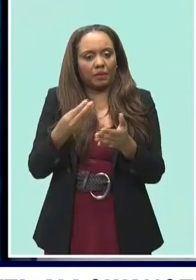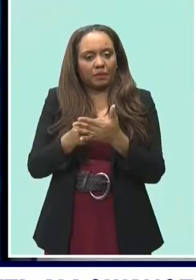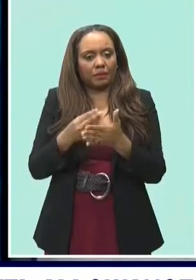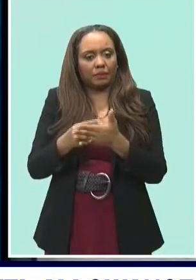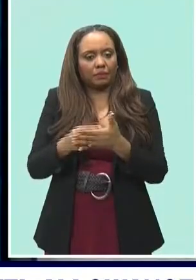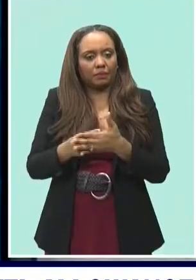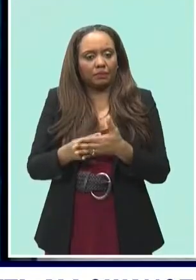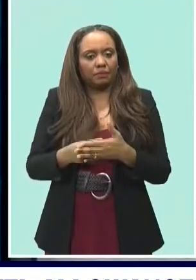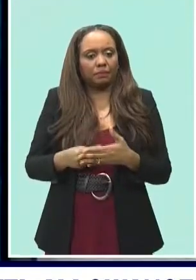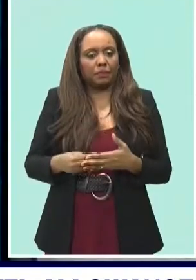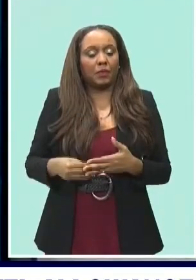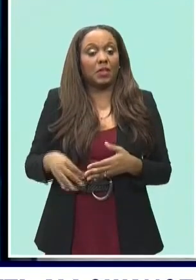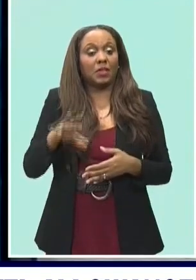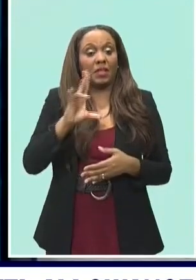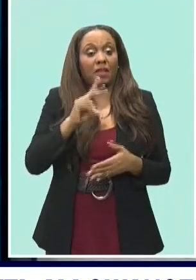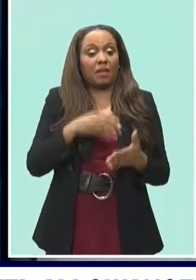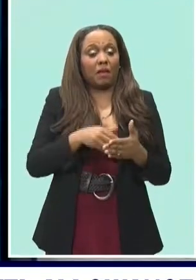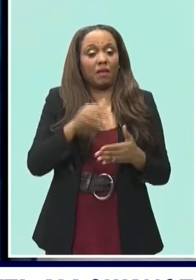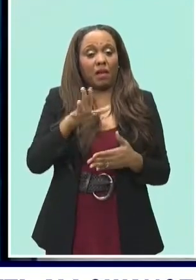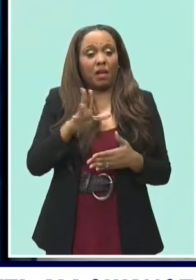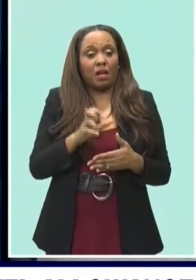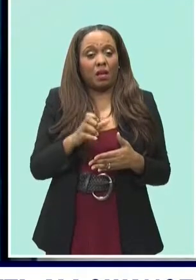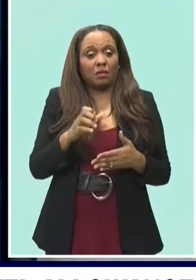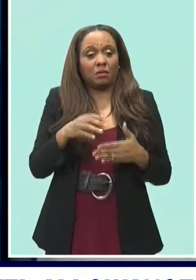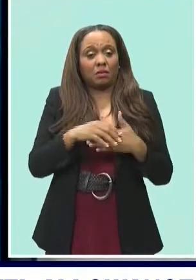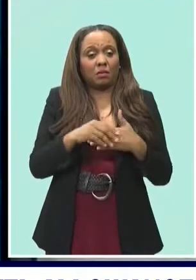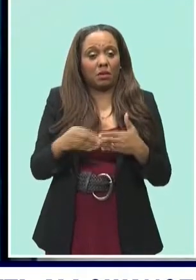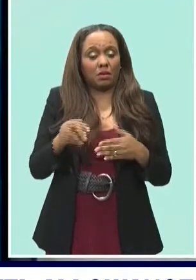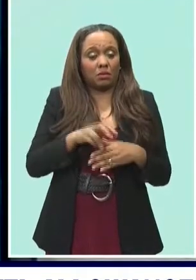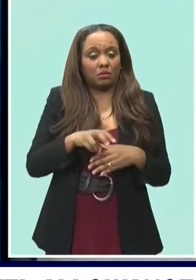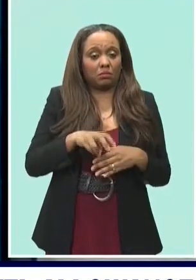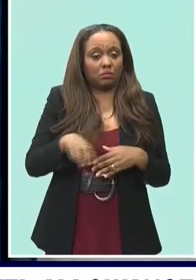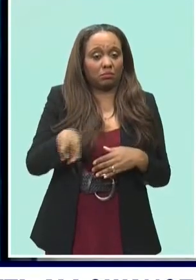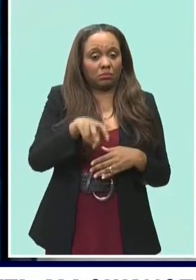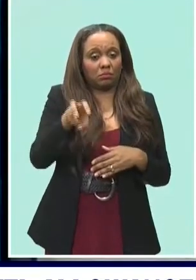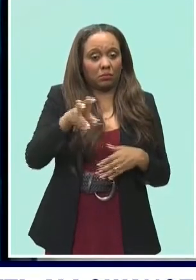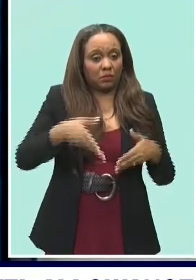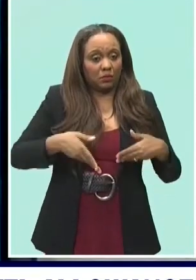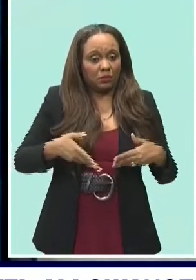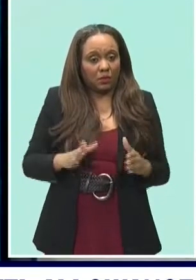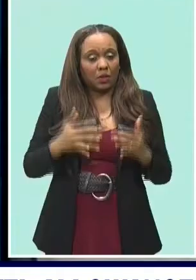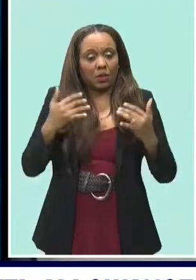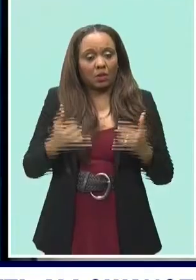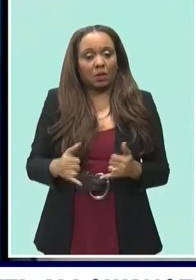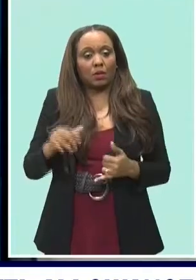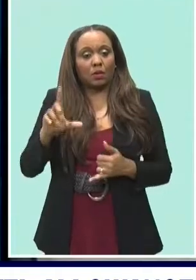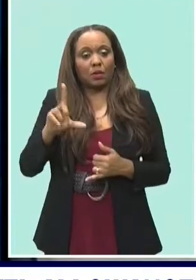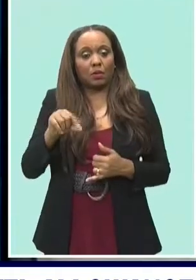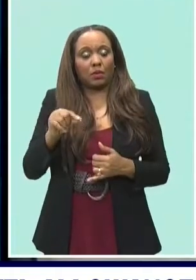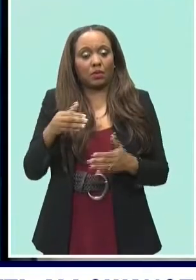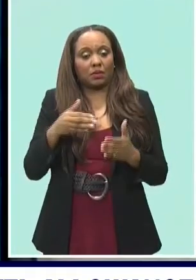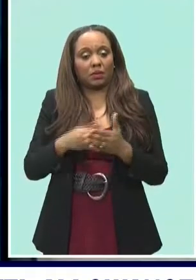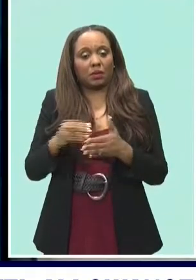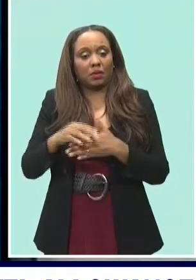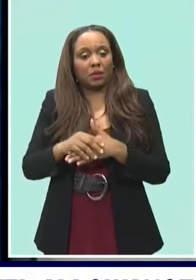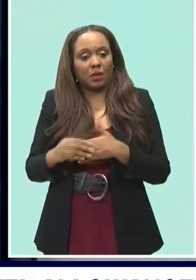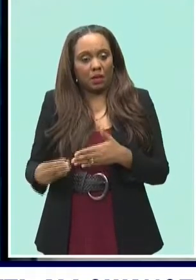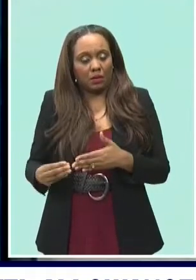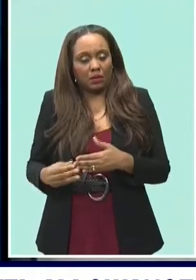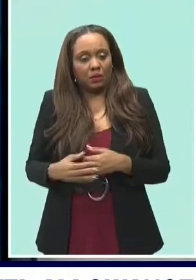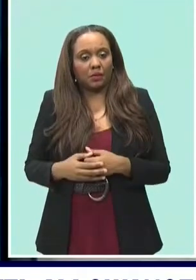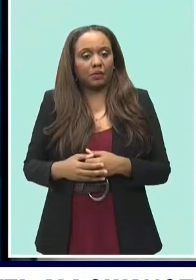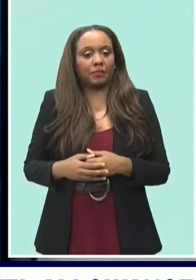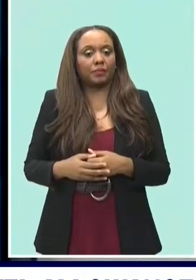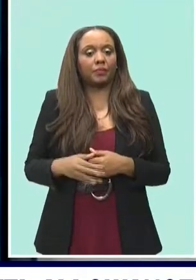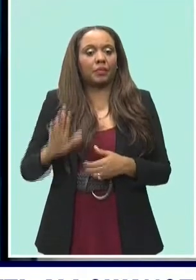from $7,500 to $20,000. Acting Director of Foreign Exchange and Export Credits over at the Central Bank